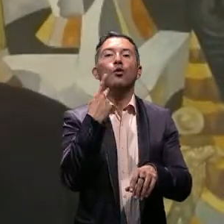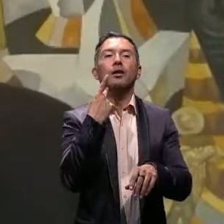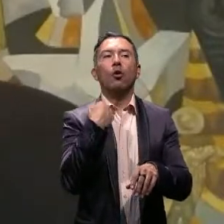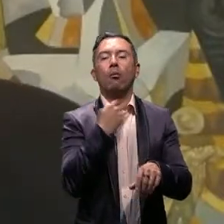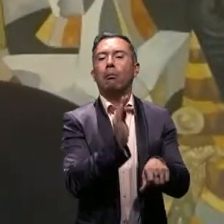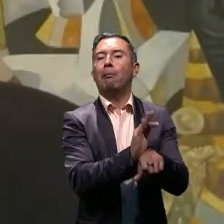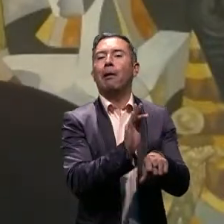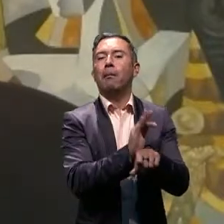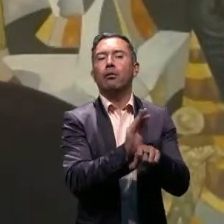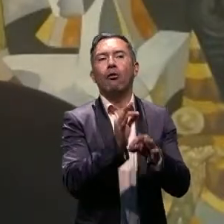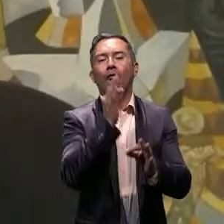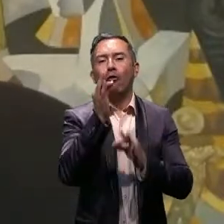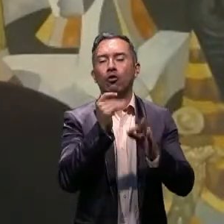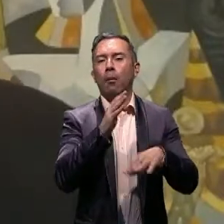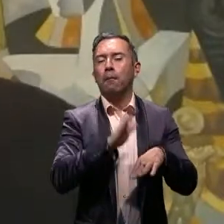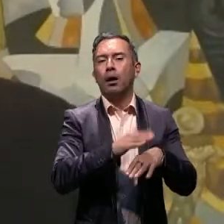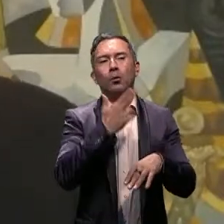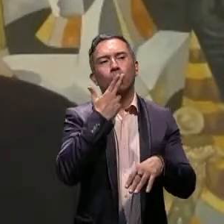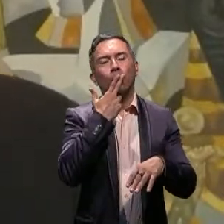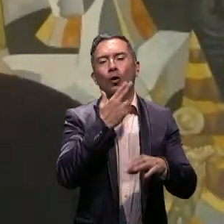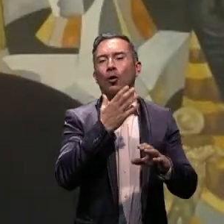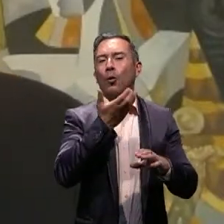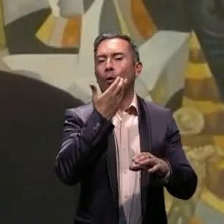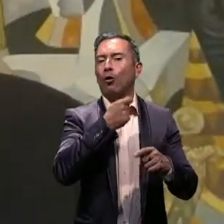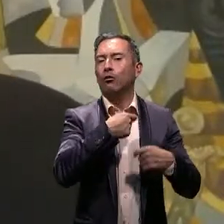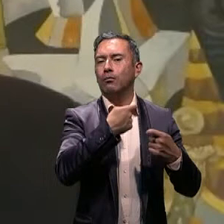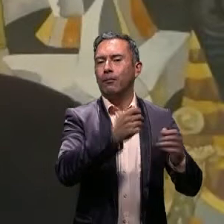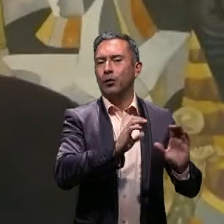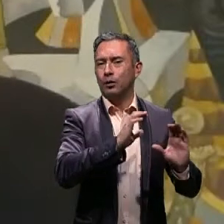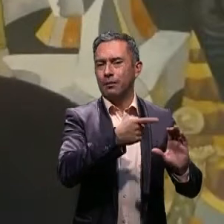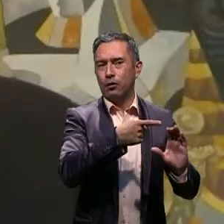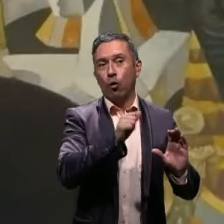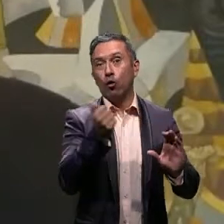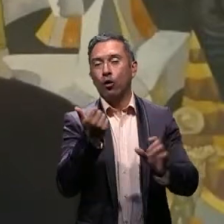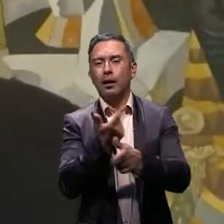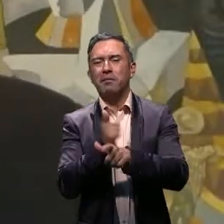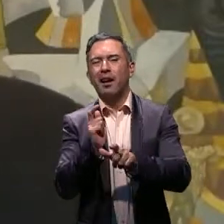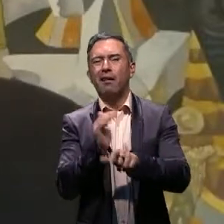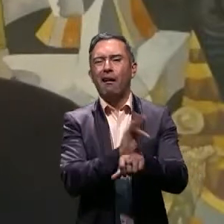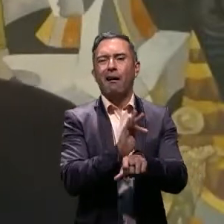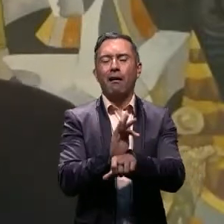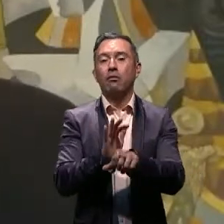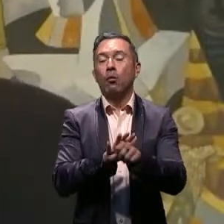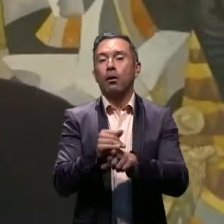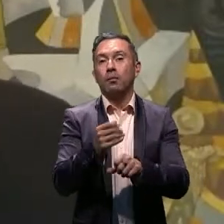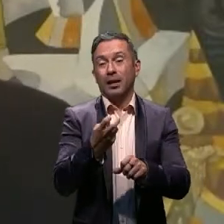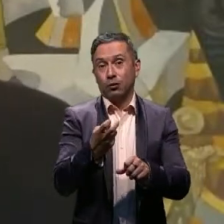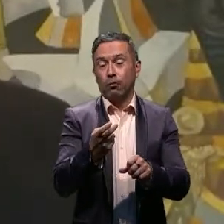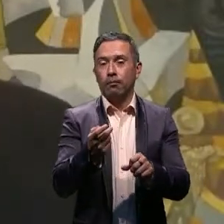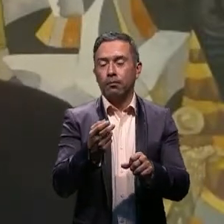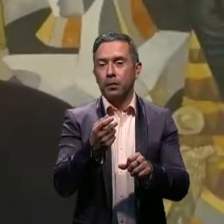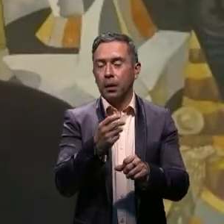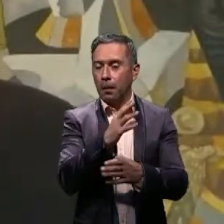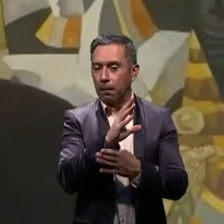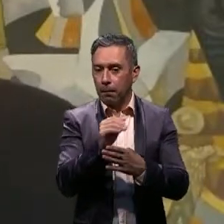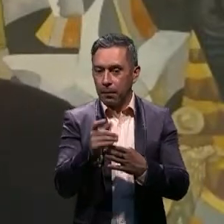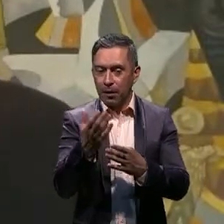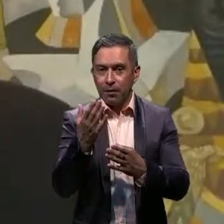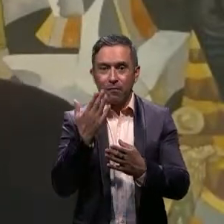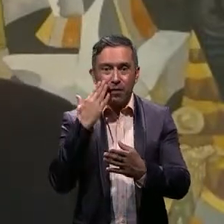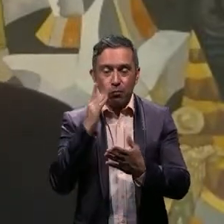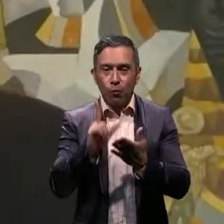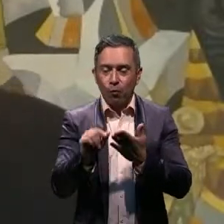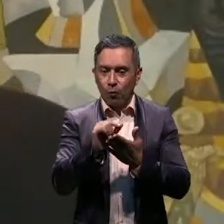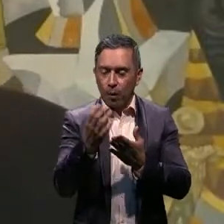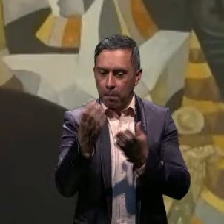spokesmen of a political position, one in the conservative manner and another in the liberal manner, and they have seen that this is increasing